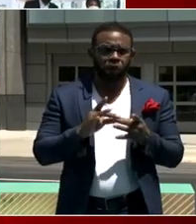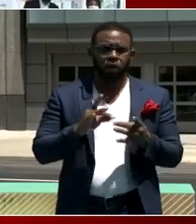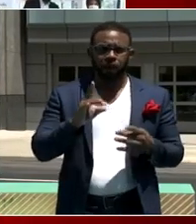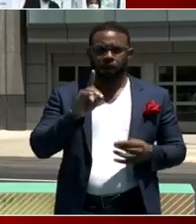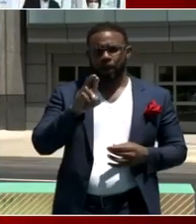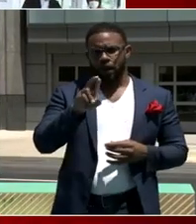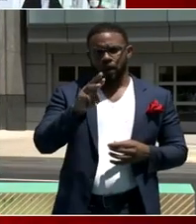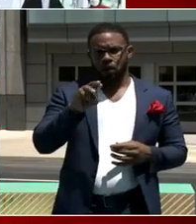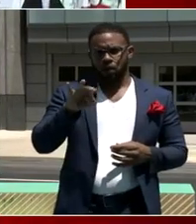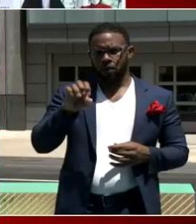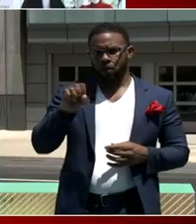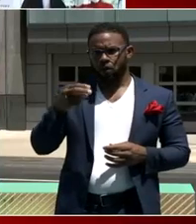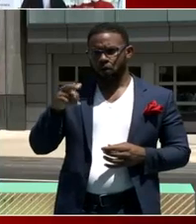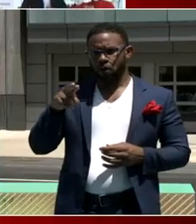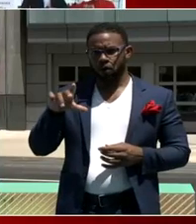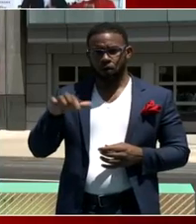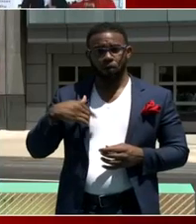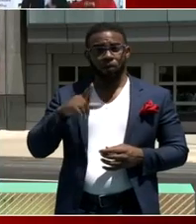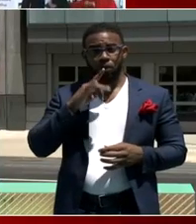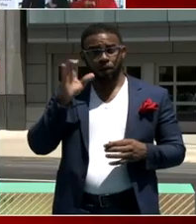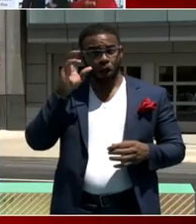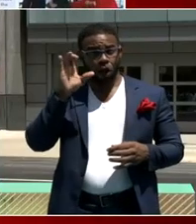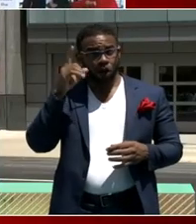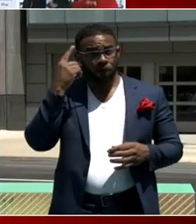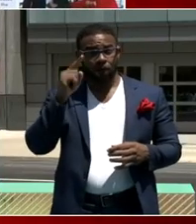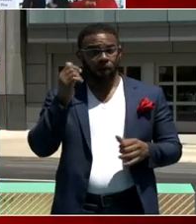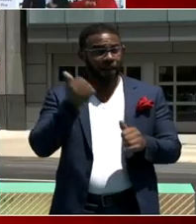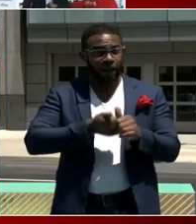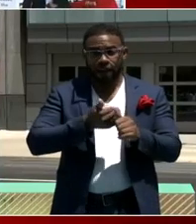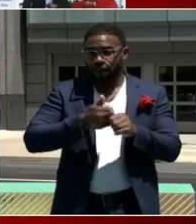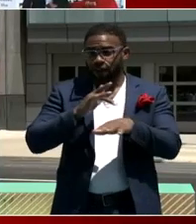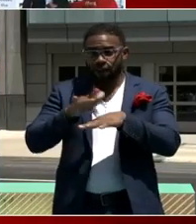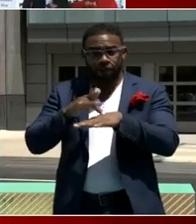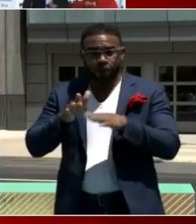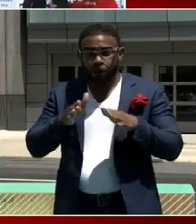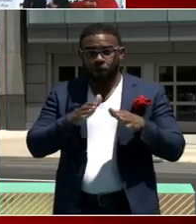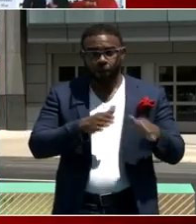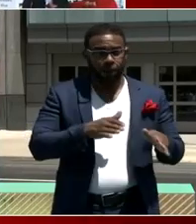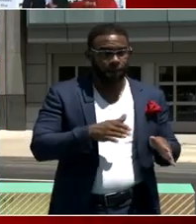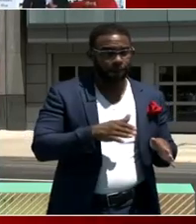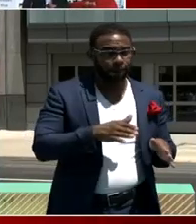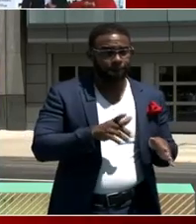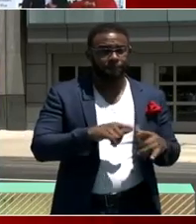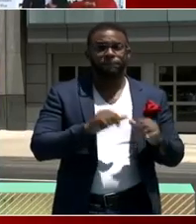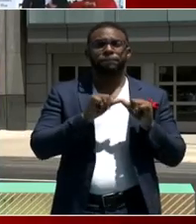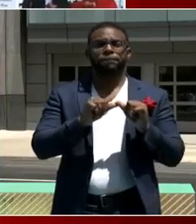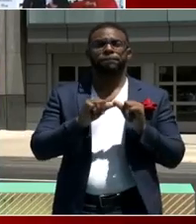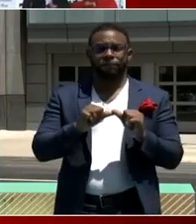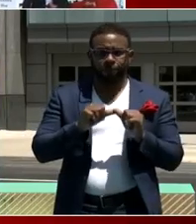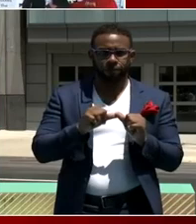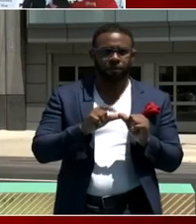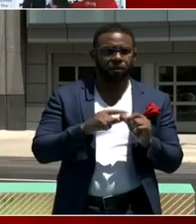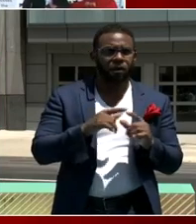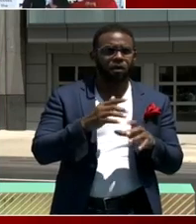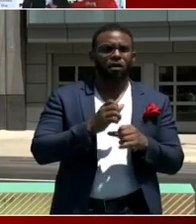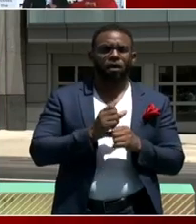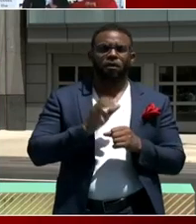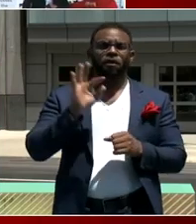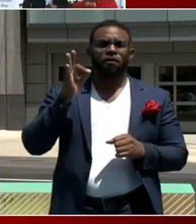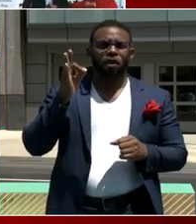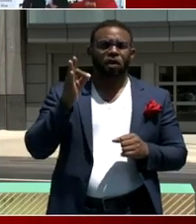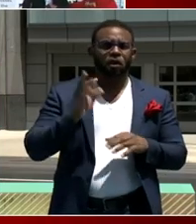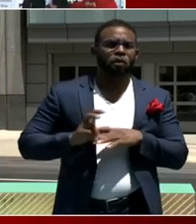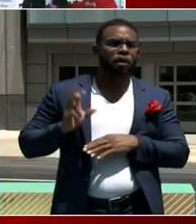Dr. Morris Hughes, we will be looking for every available way to continue to receive our